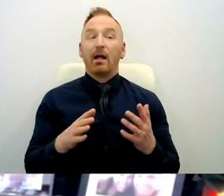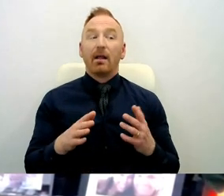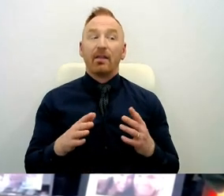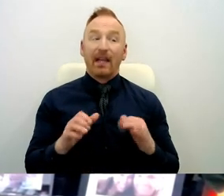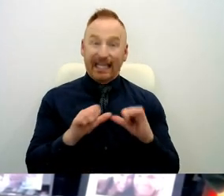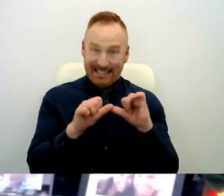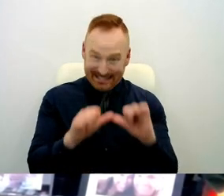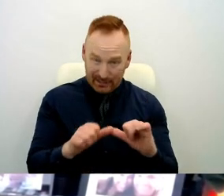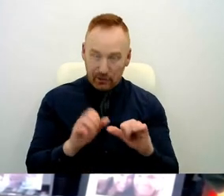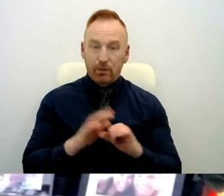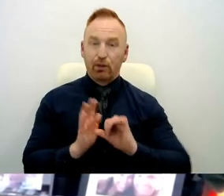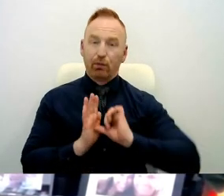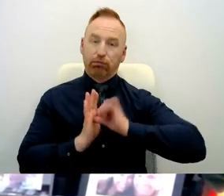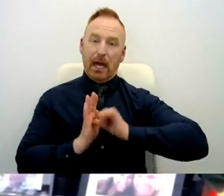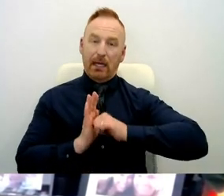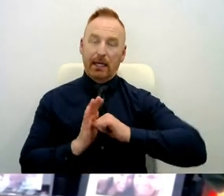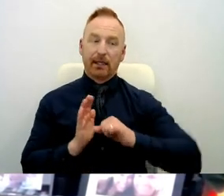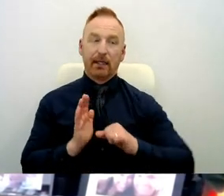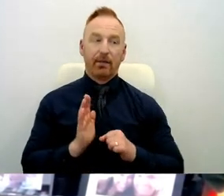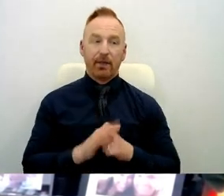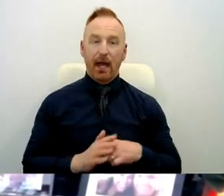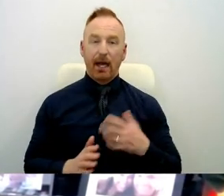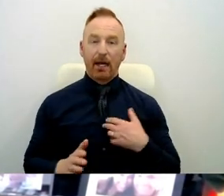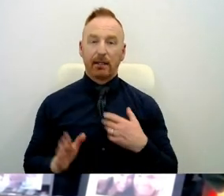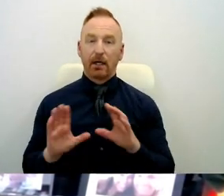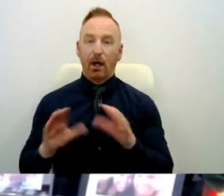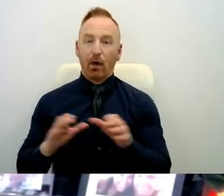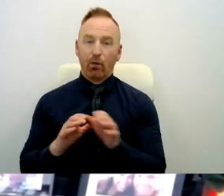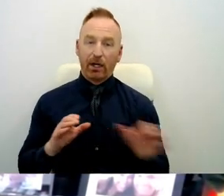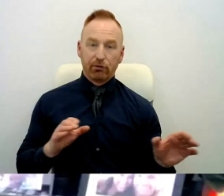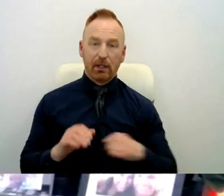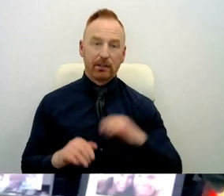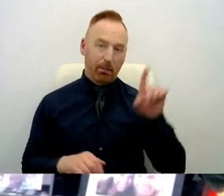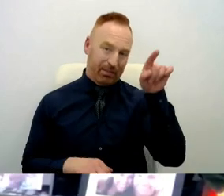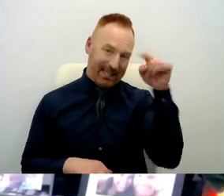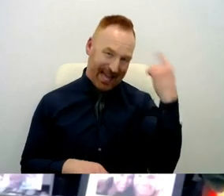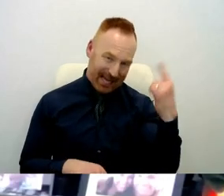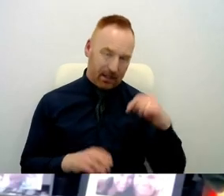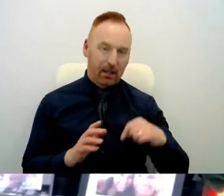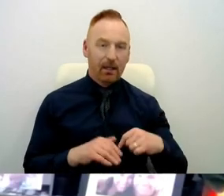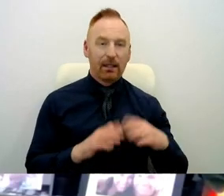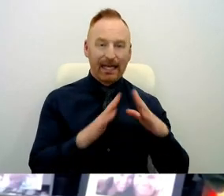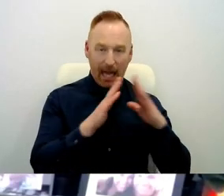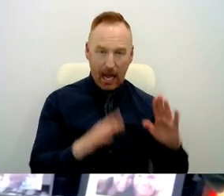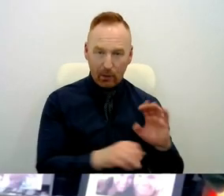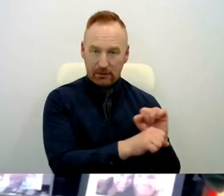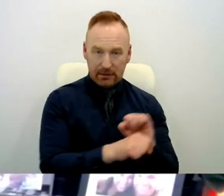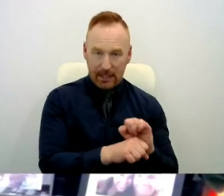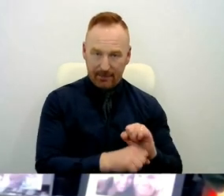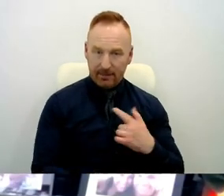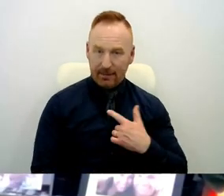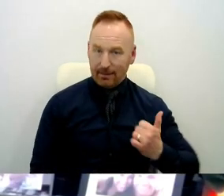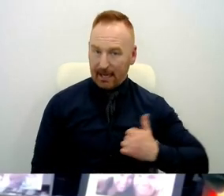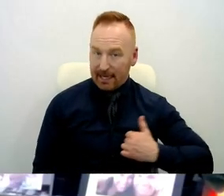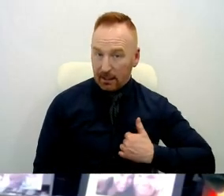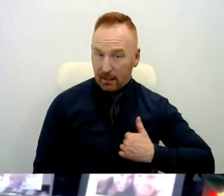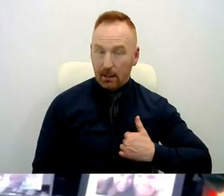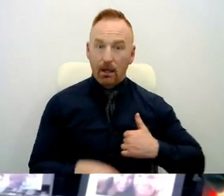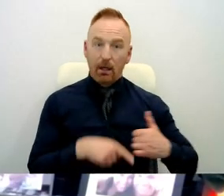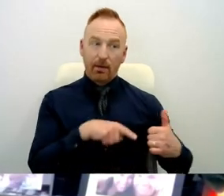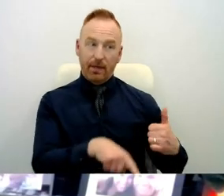continue to highlight the plight of racialized and Black domestics in Canada and how they are subjected